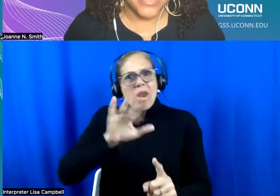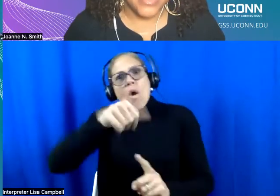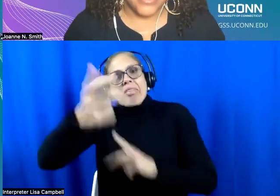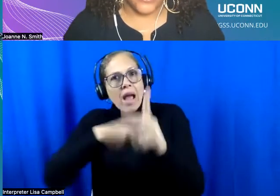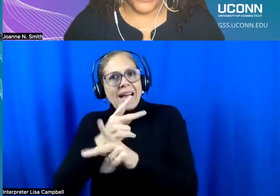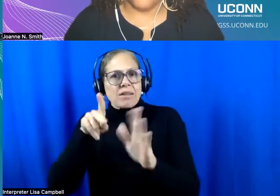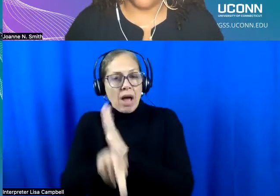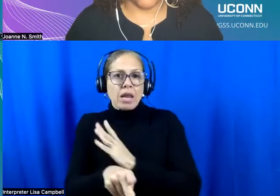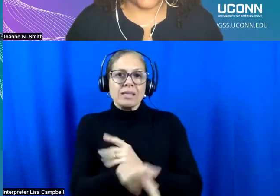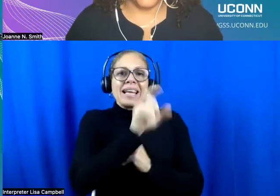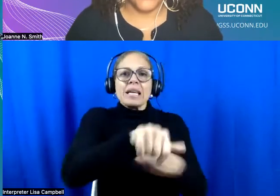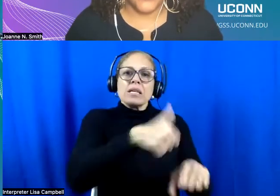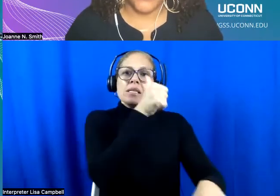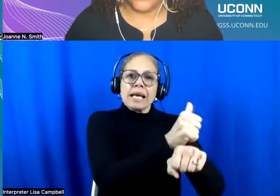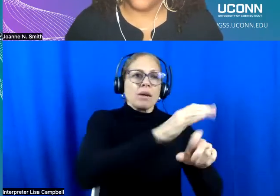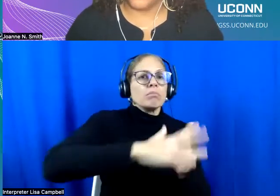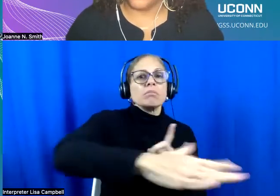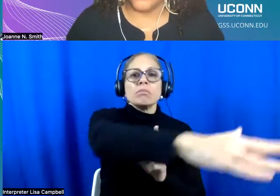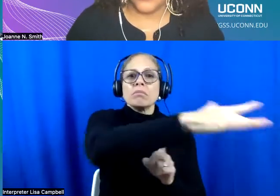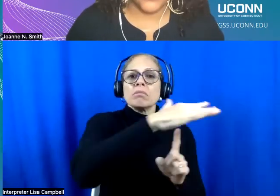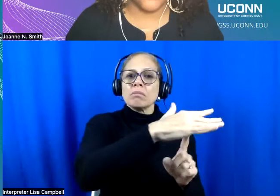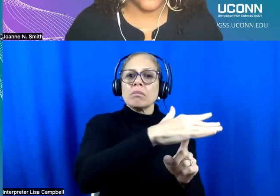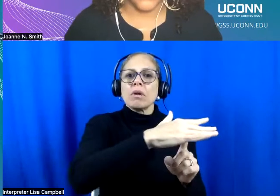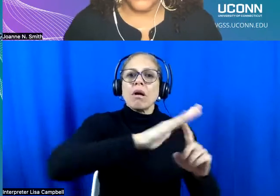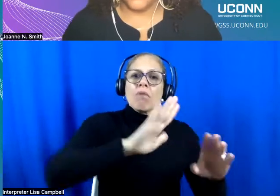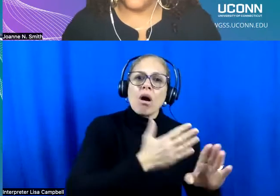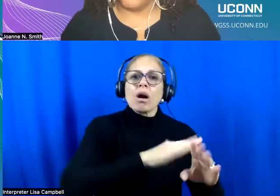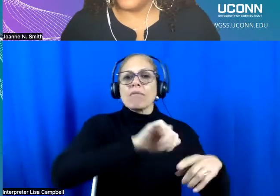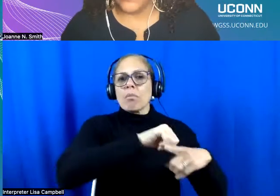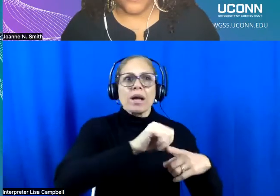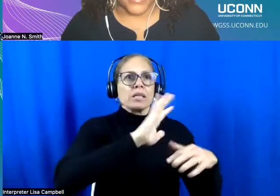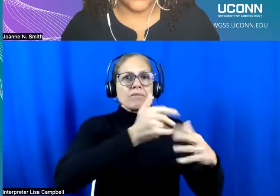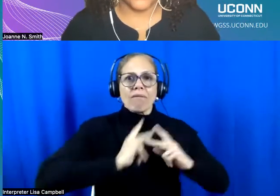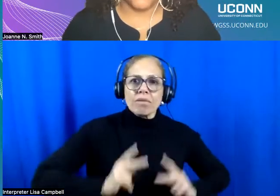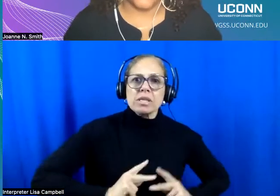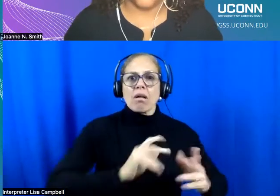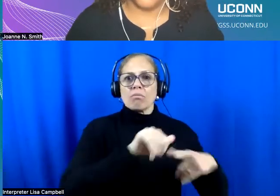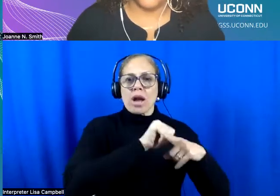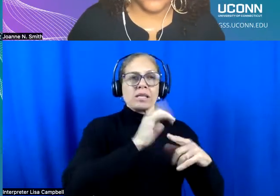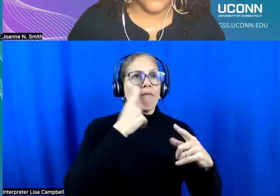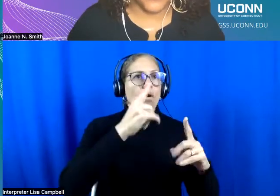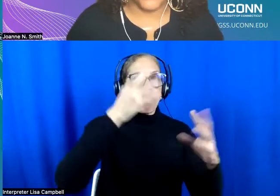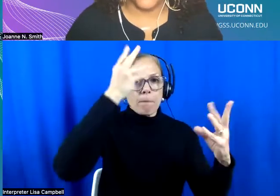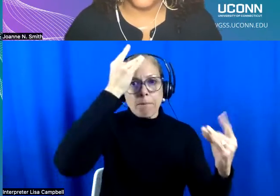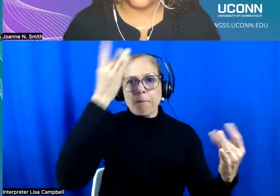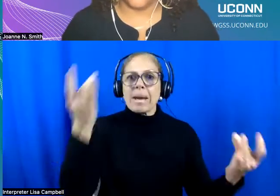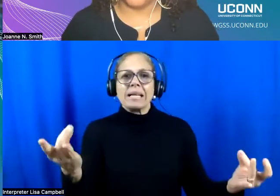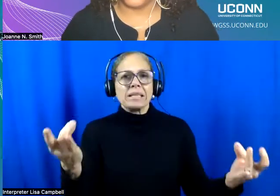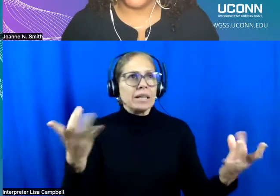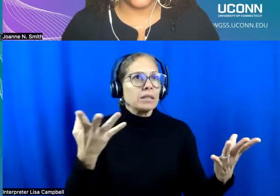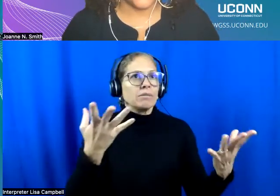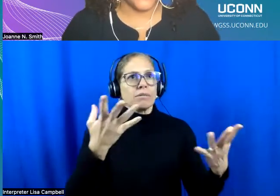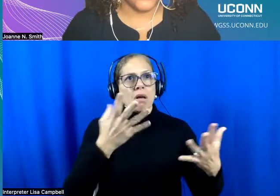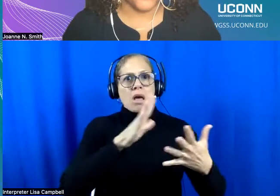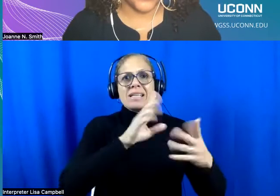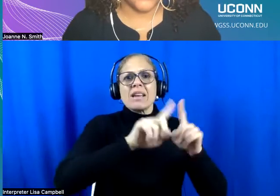space, right, for practice, space for art, space for, you know, physical practice, space for meditative practice,